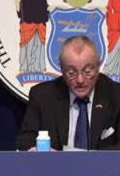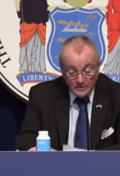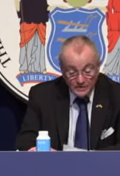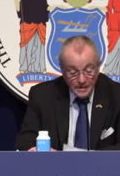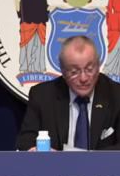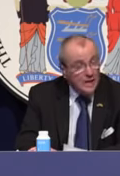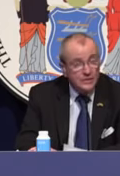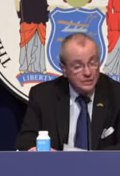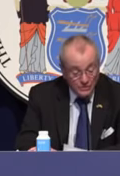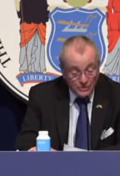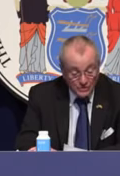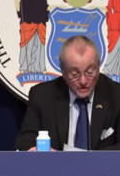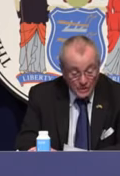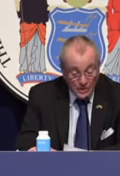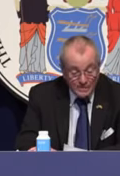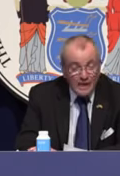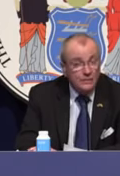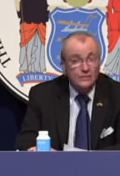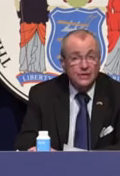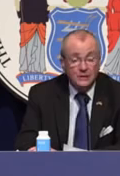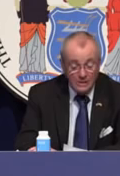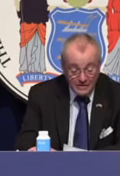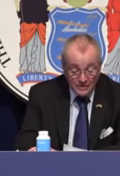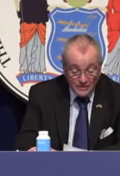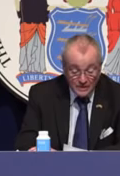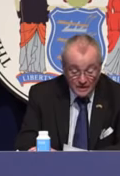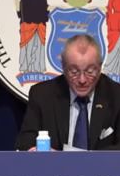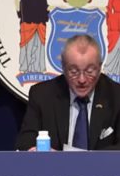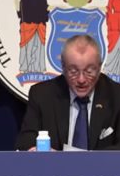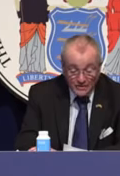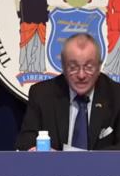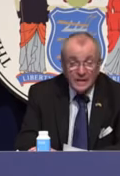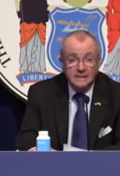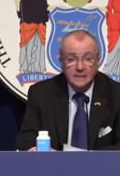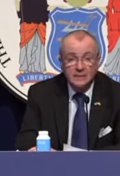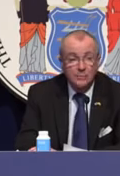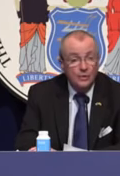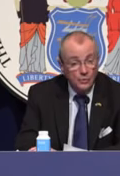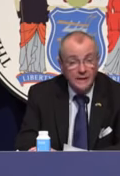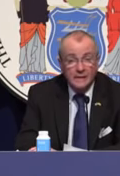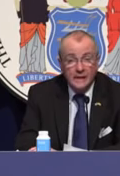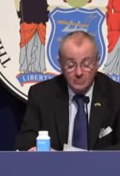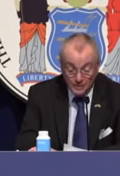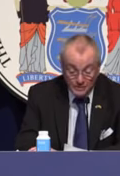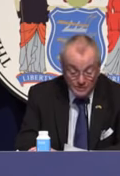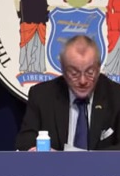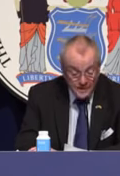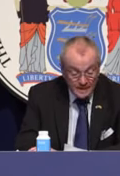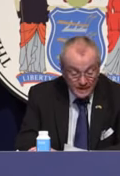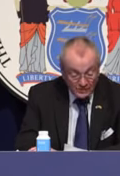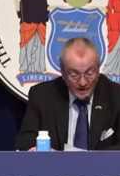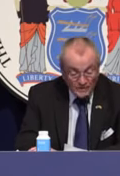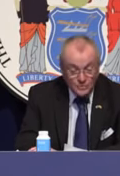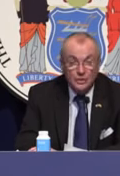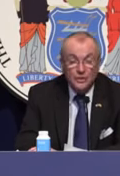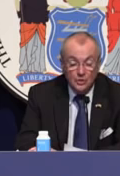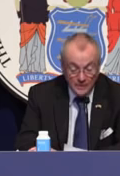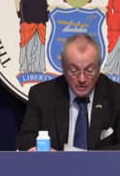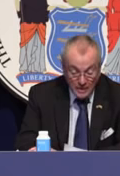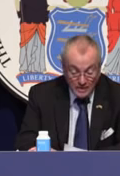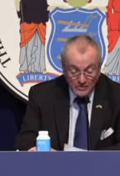federal funding for states, not just New Jersey, by the way, but every state ravaged by COVID-19, both red and blue, is vital